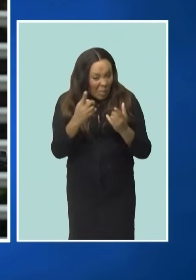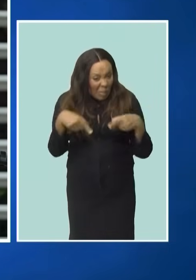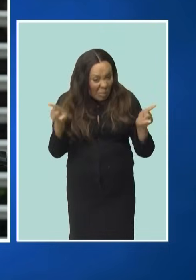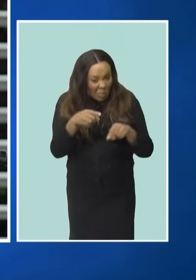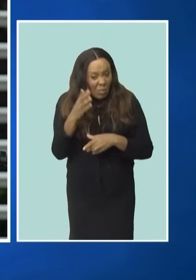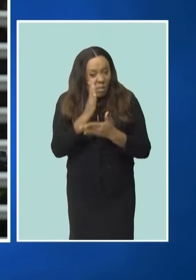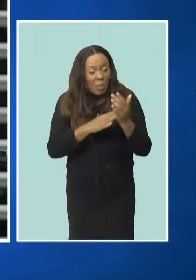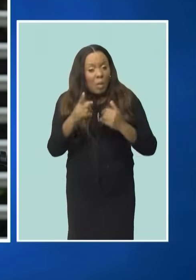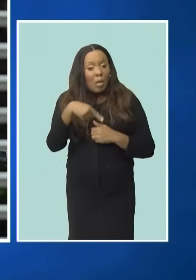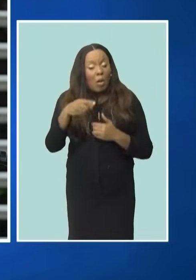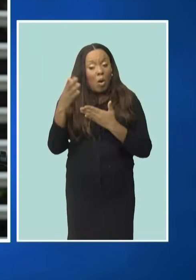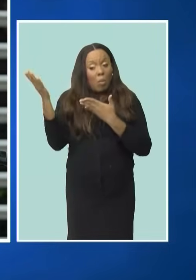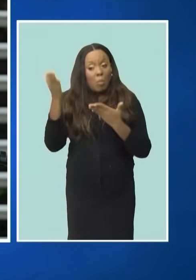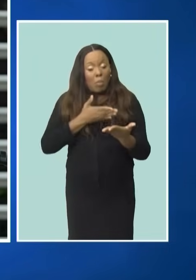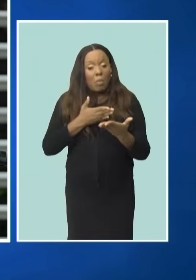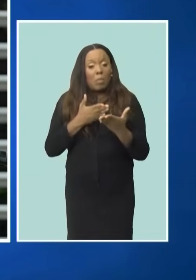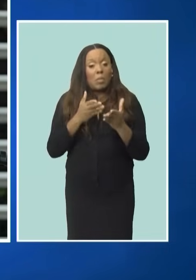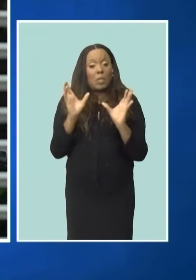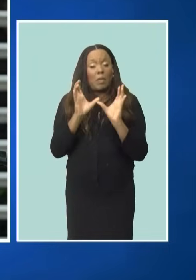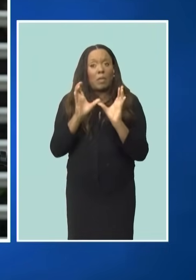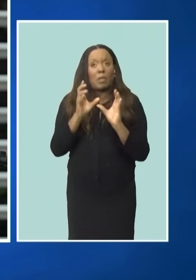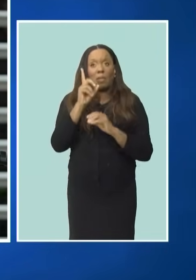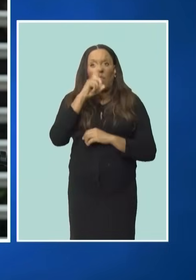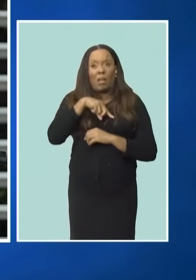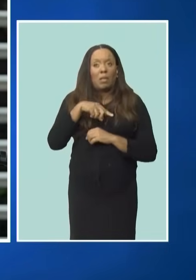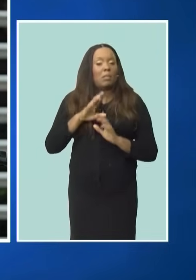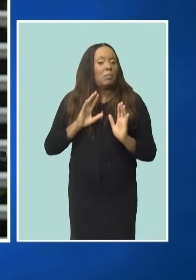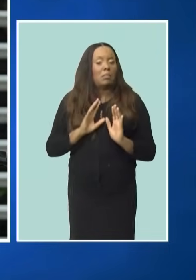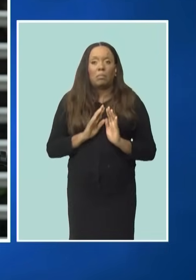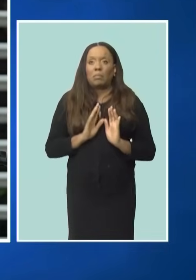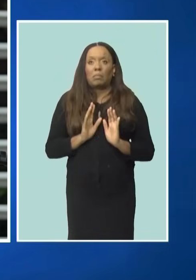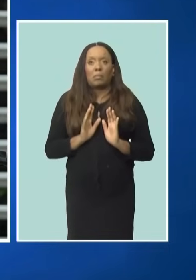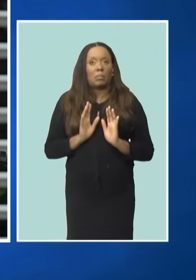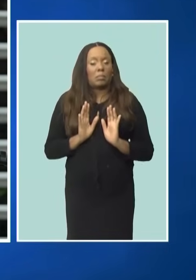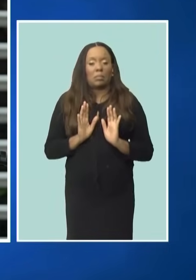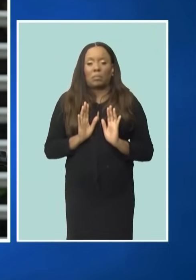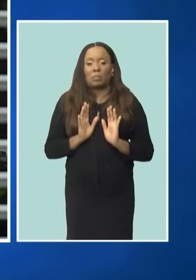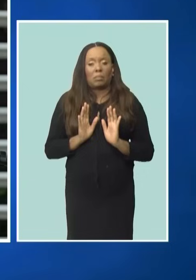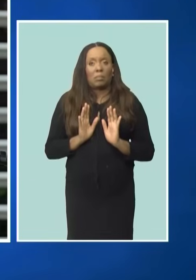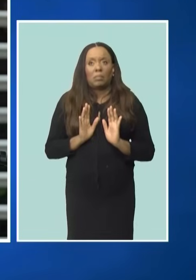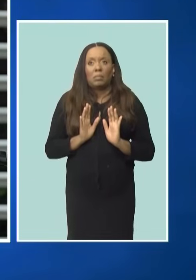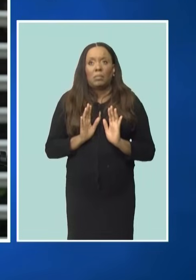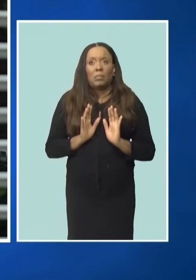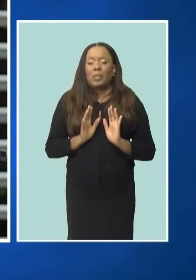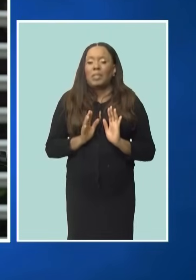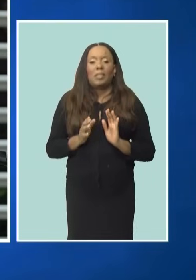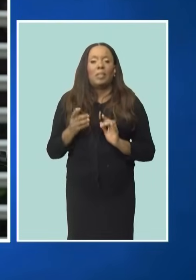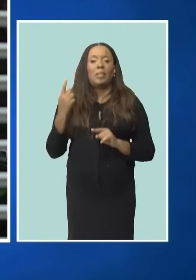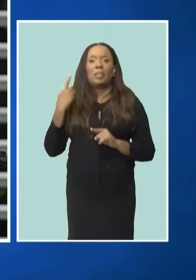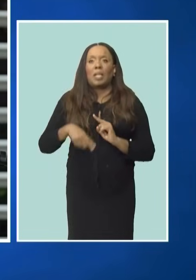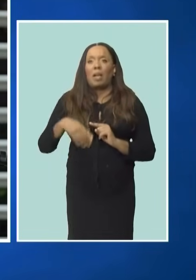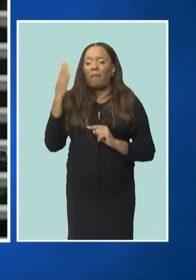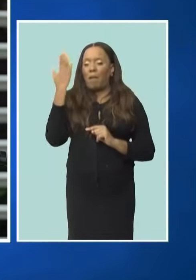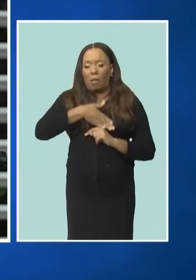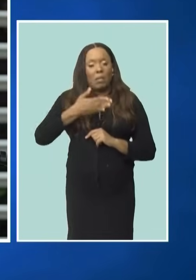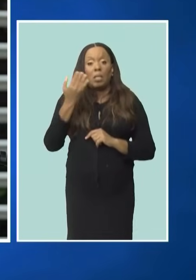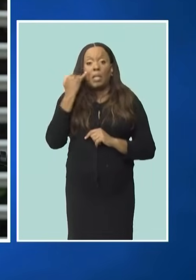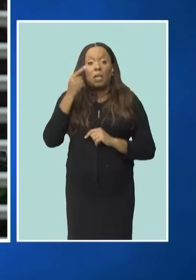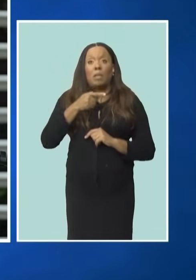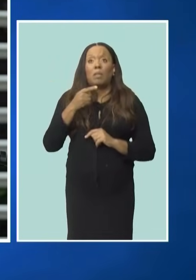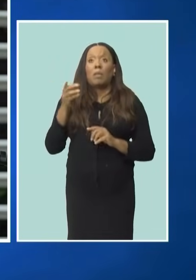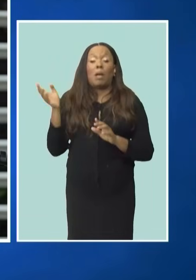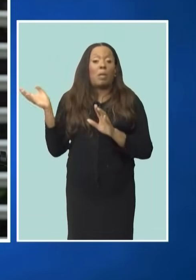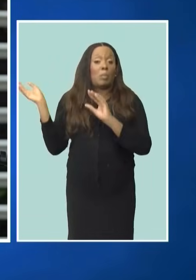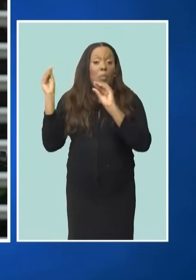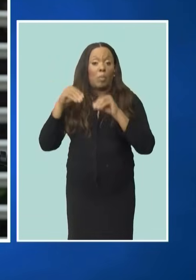fraudulent certifications are going on. We're taking away that. You don't got to defraud anybody. If you got a clean character, you come here to try to